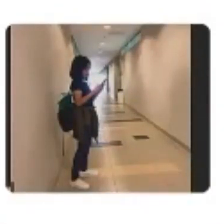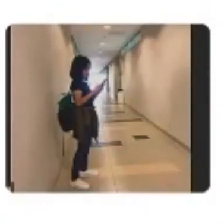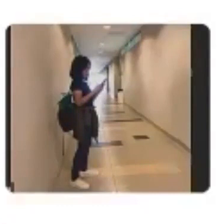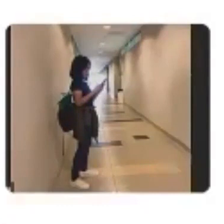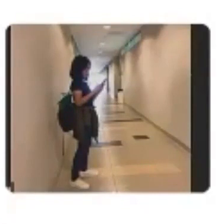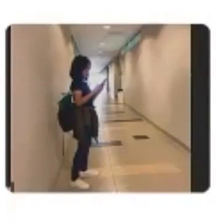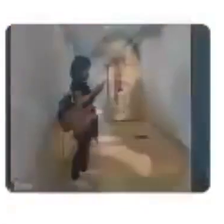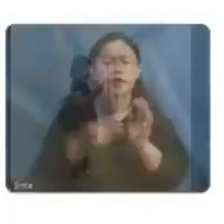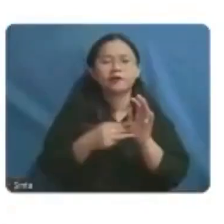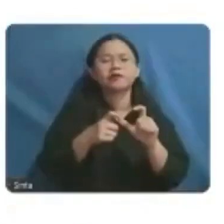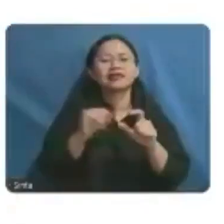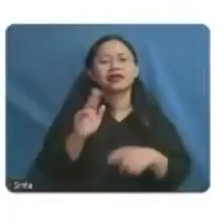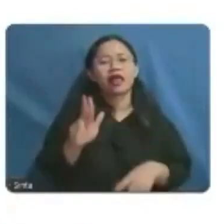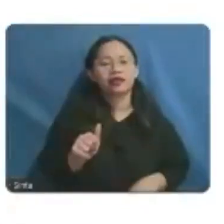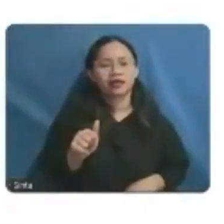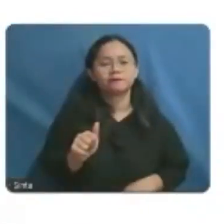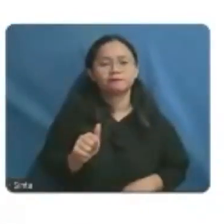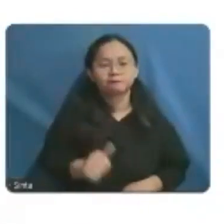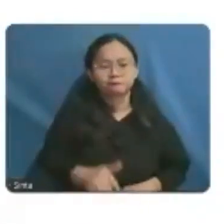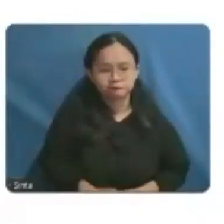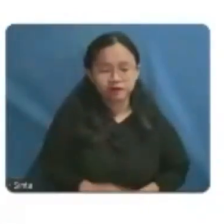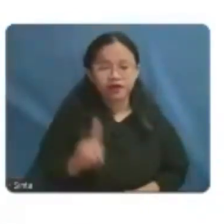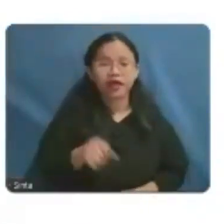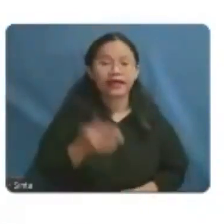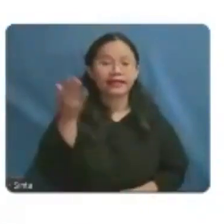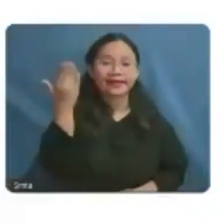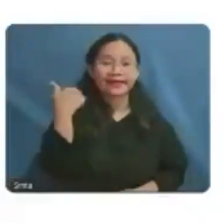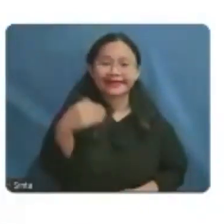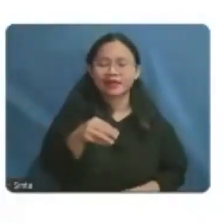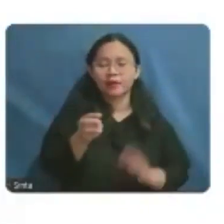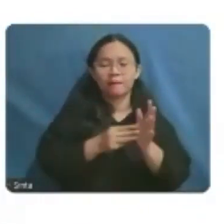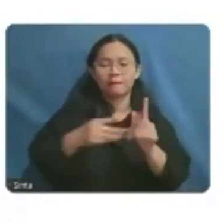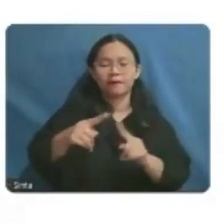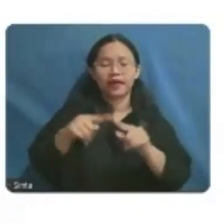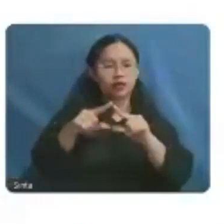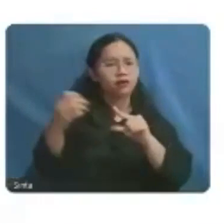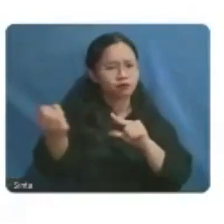Dr. Mehta has already mentioned some of the